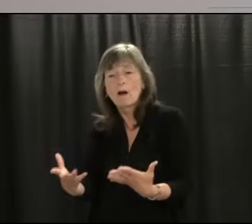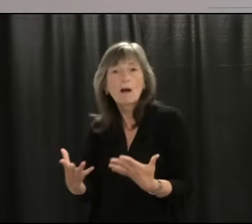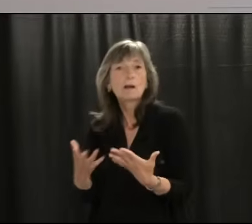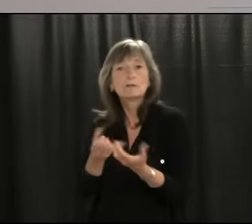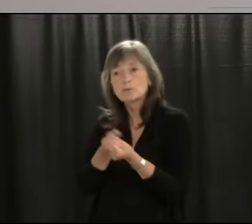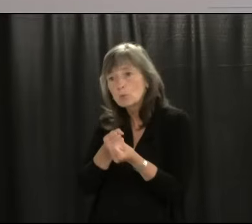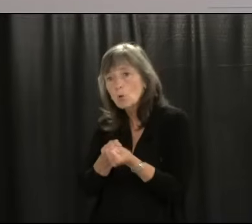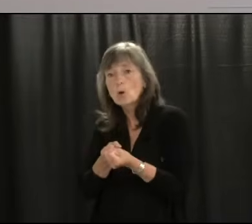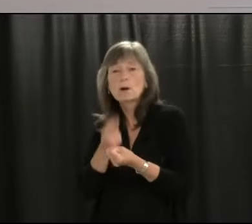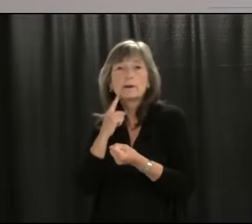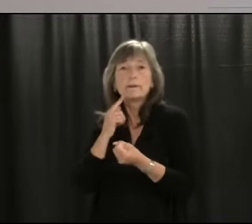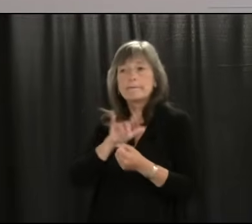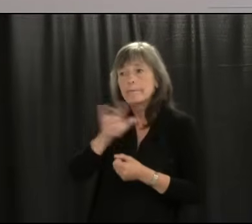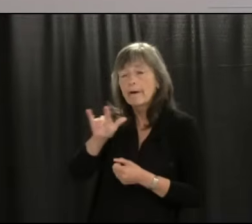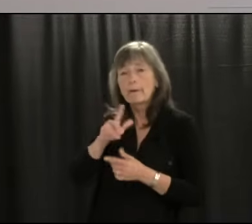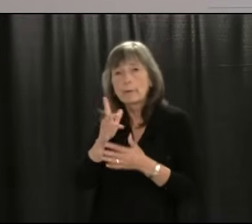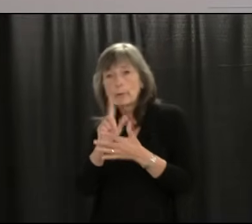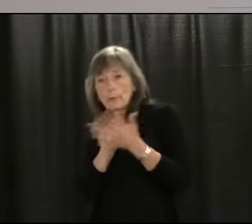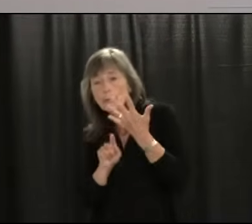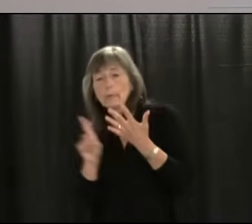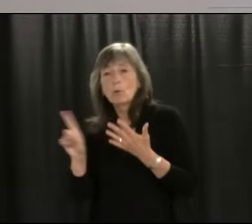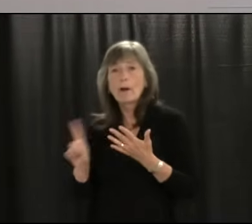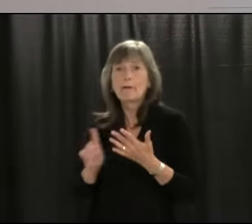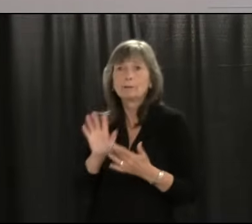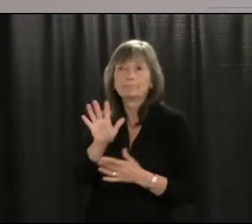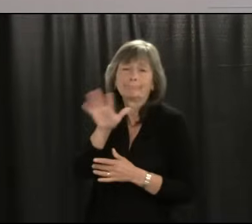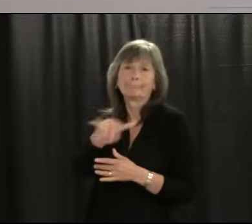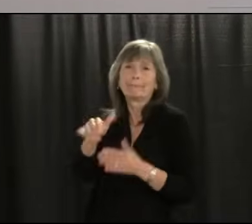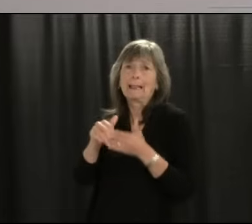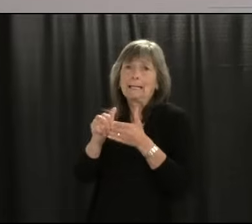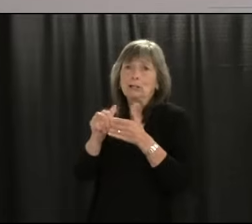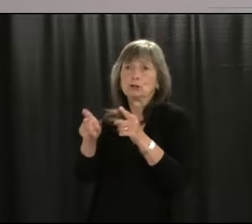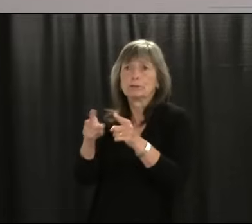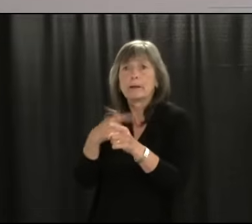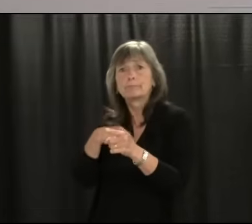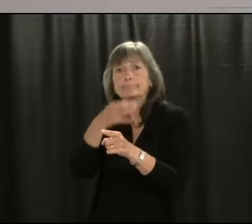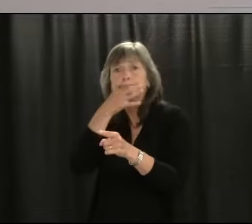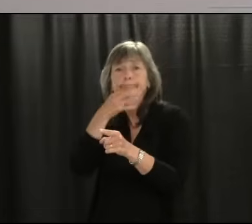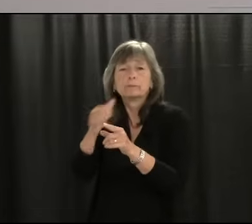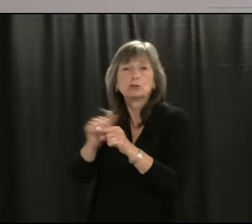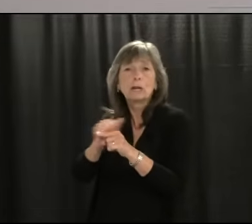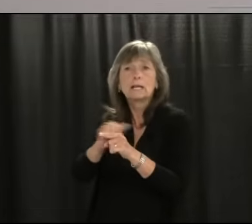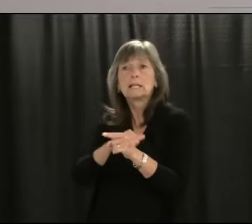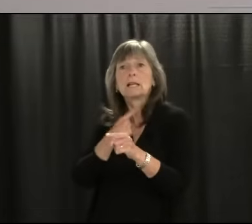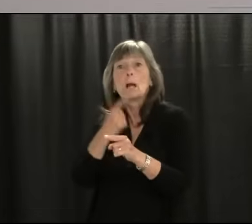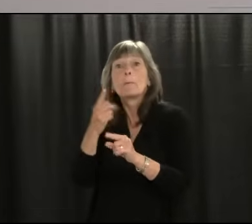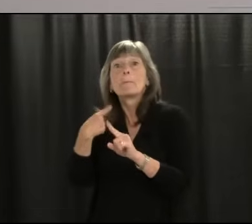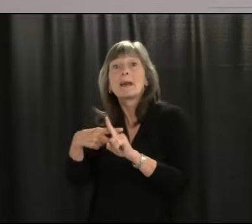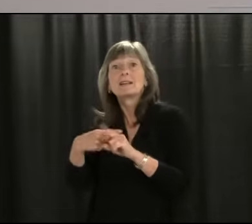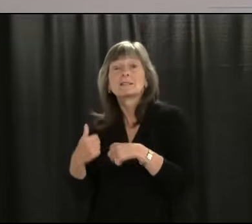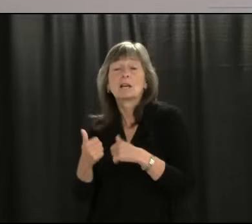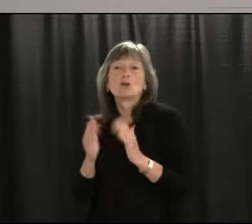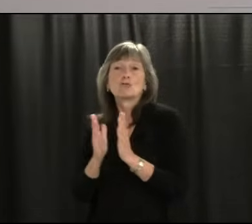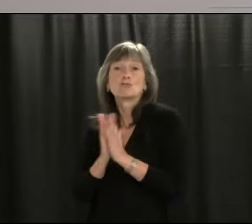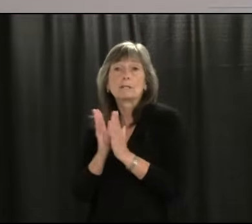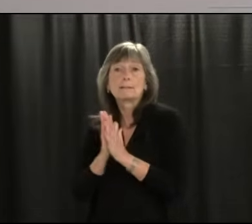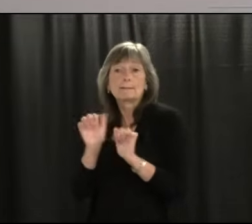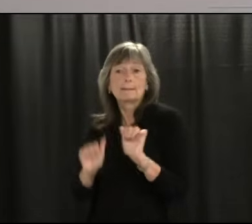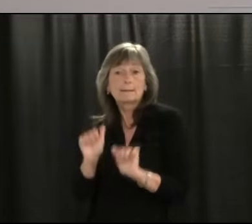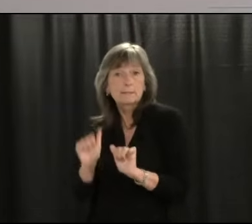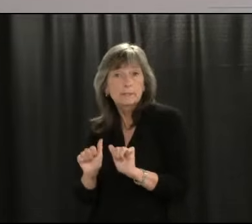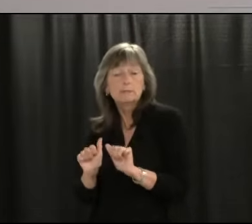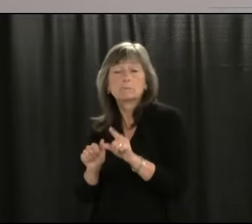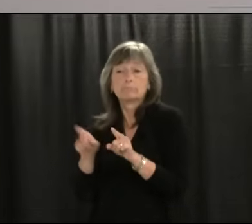these fires. And really they are experts at that as well as risk assessment. So